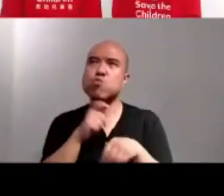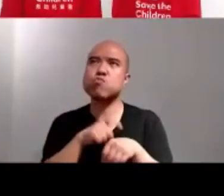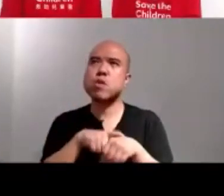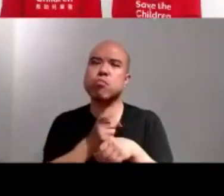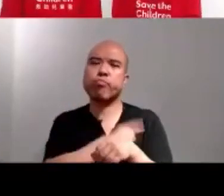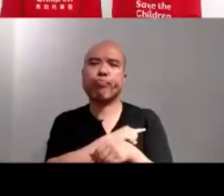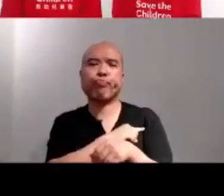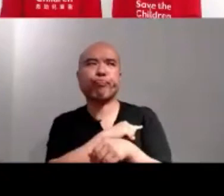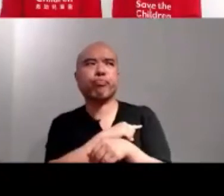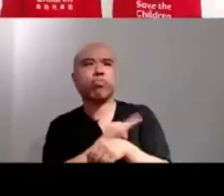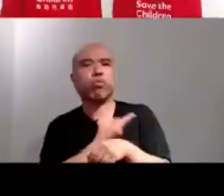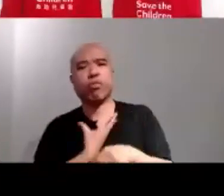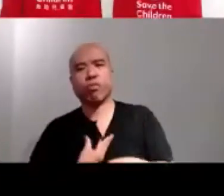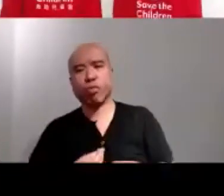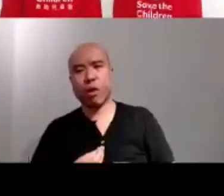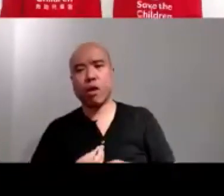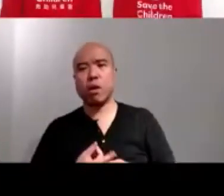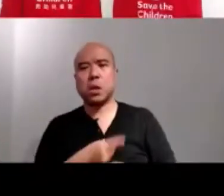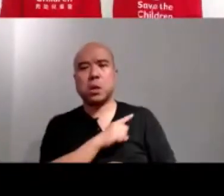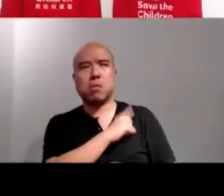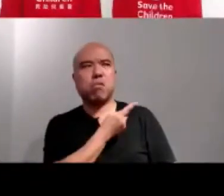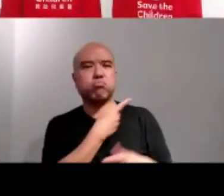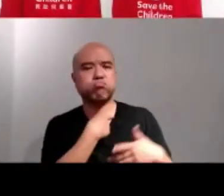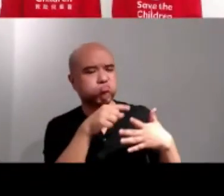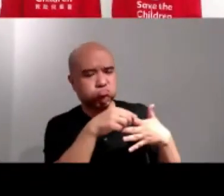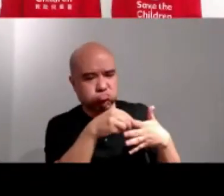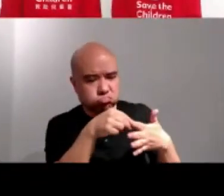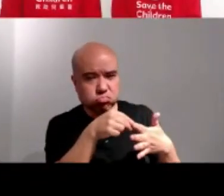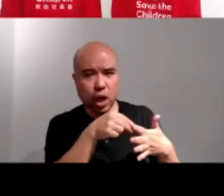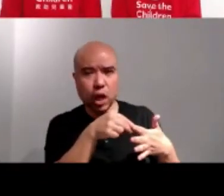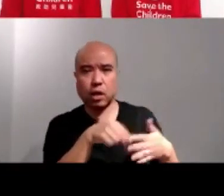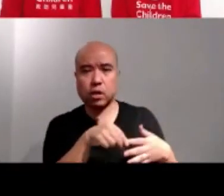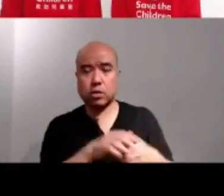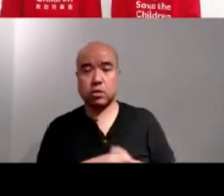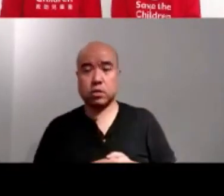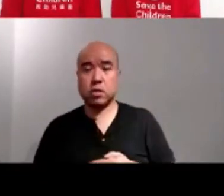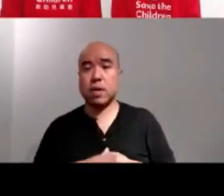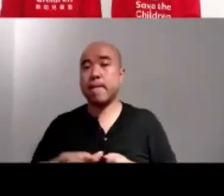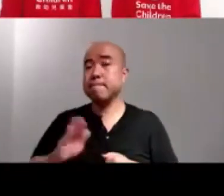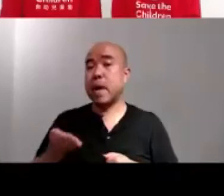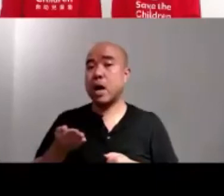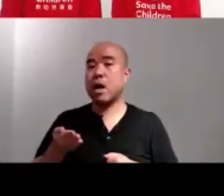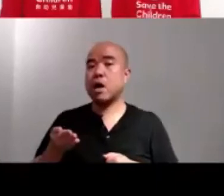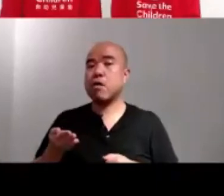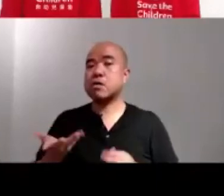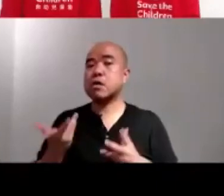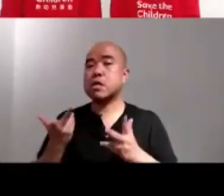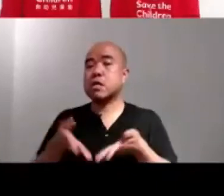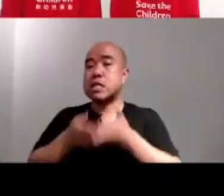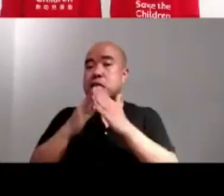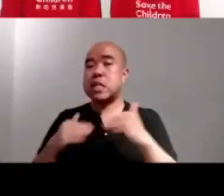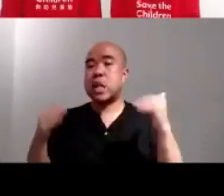Alone, one might be weak. By forming a harmonious support